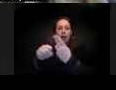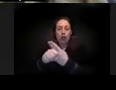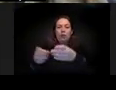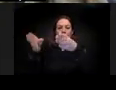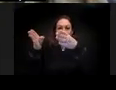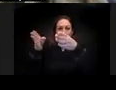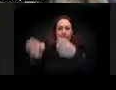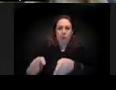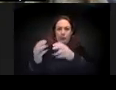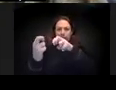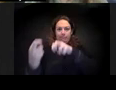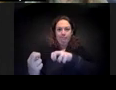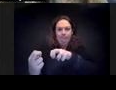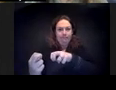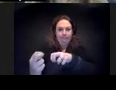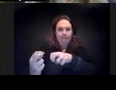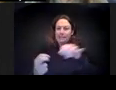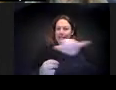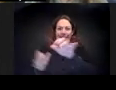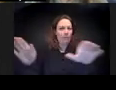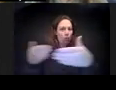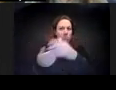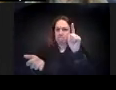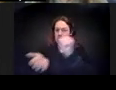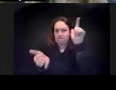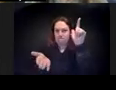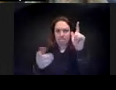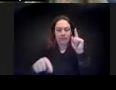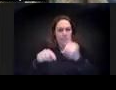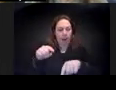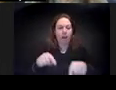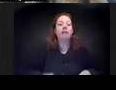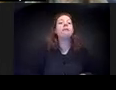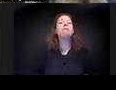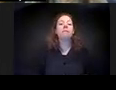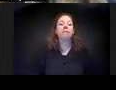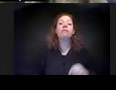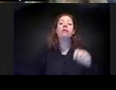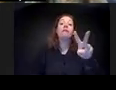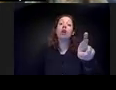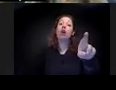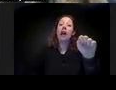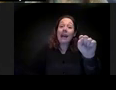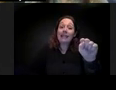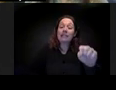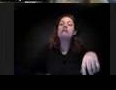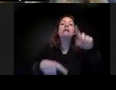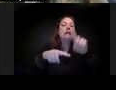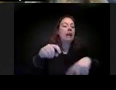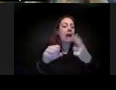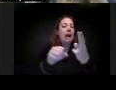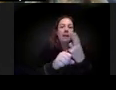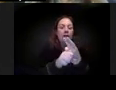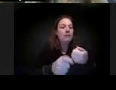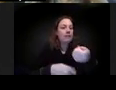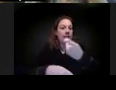of interpreting are reserved for video remote interpreting. VRS cannot be used as a substitute